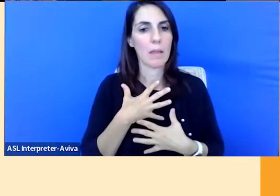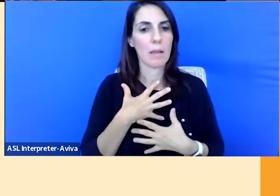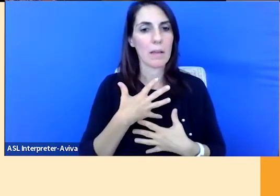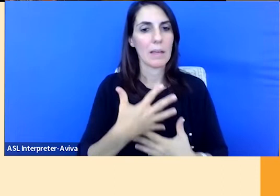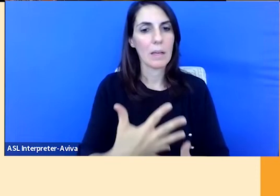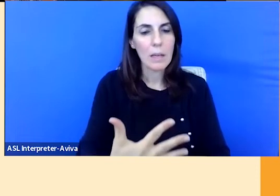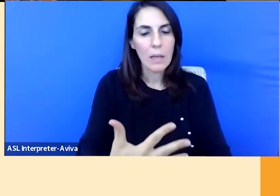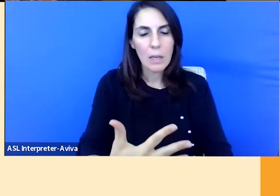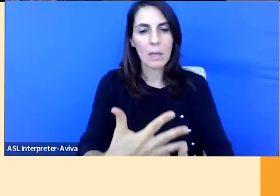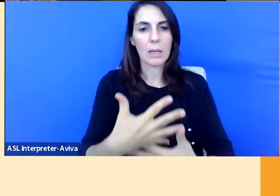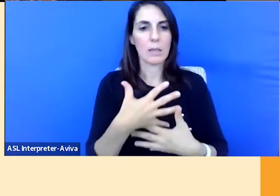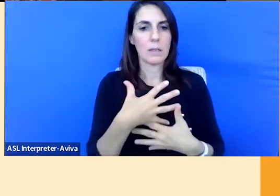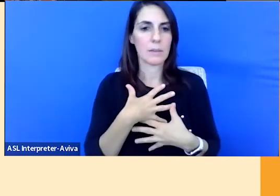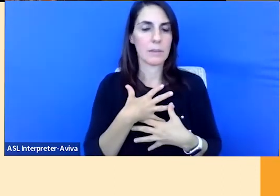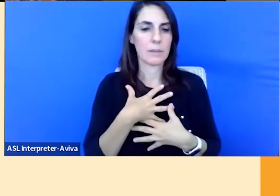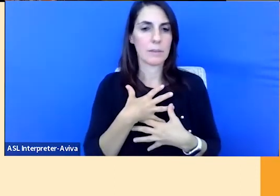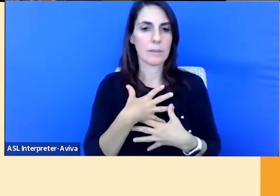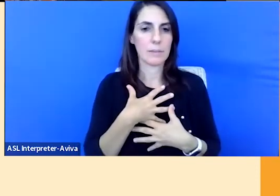in and out,